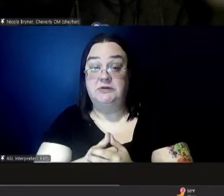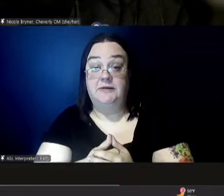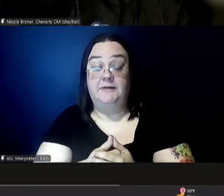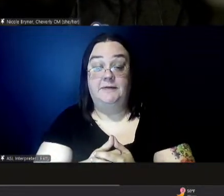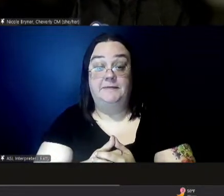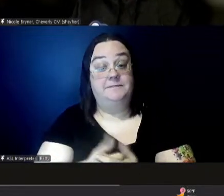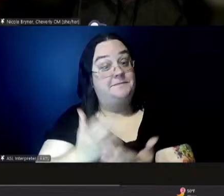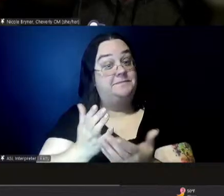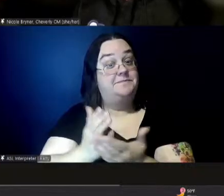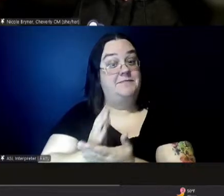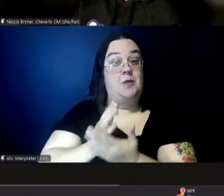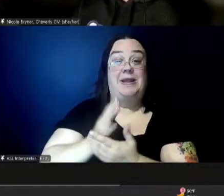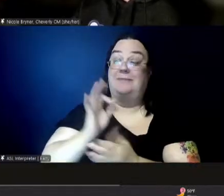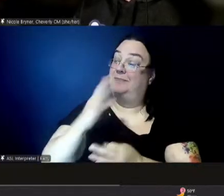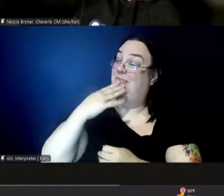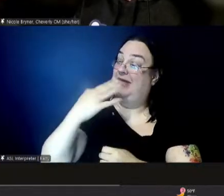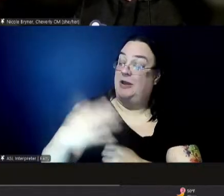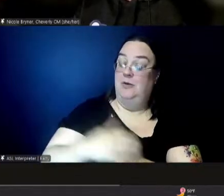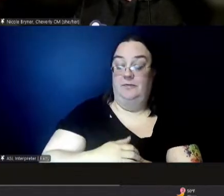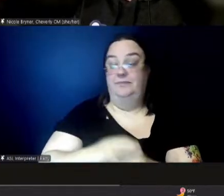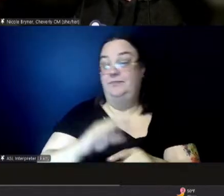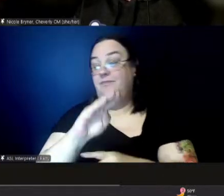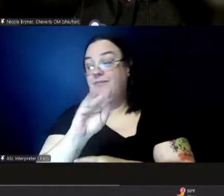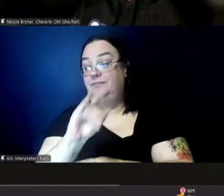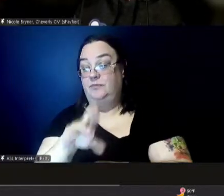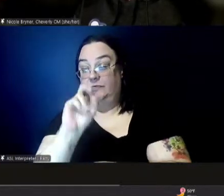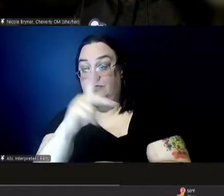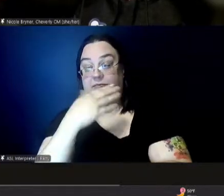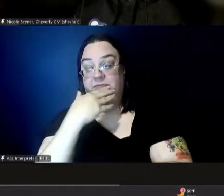All right. Thank you. All right, thank you.